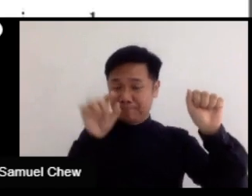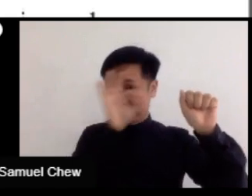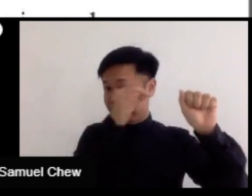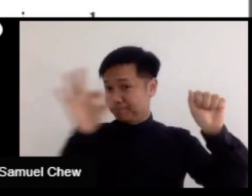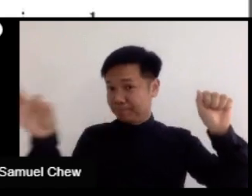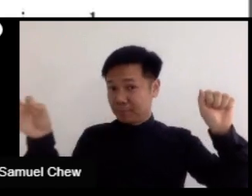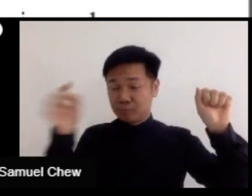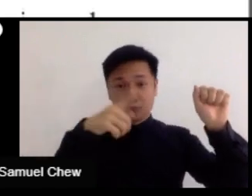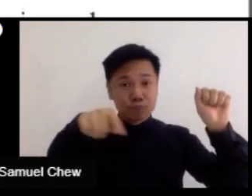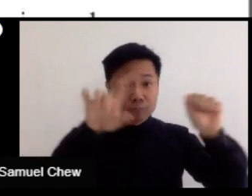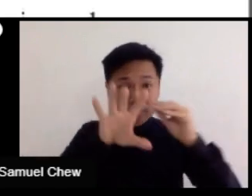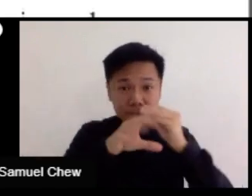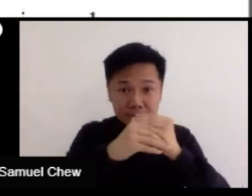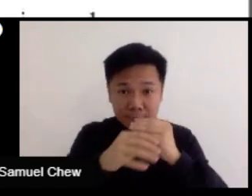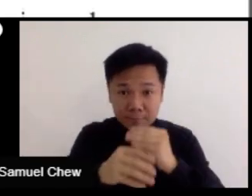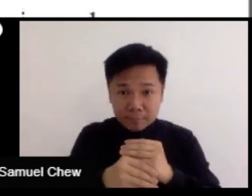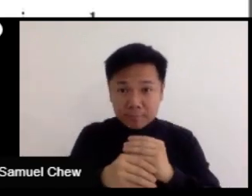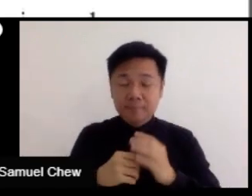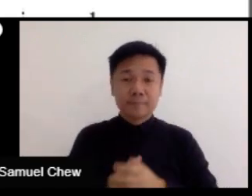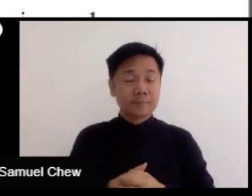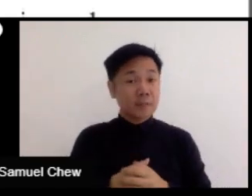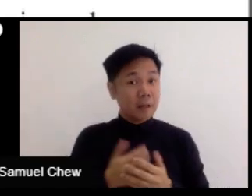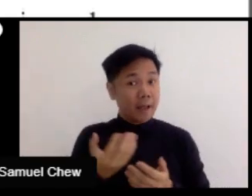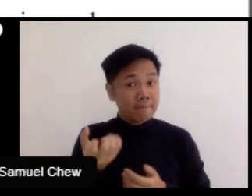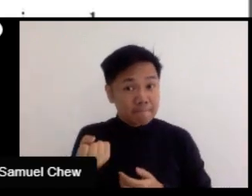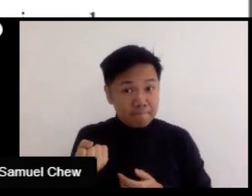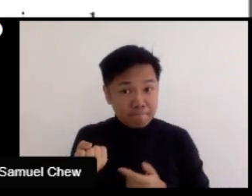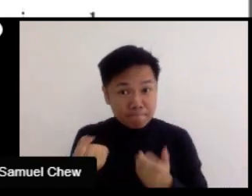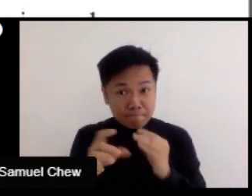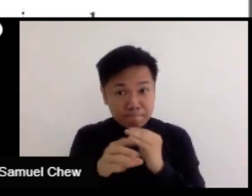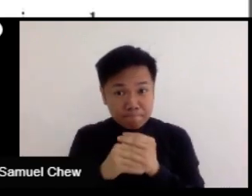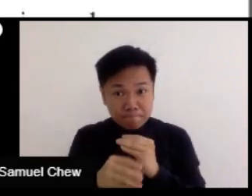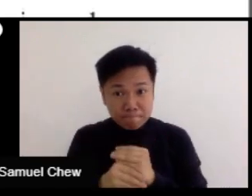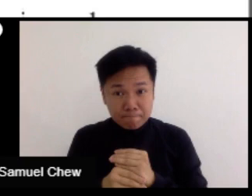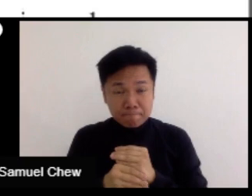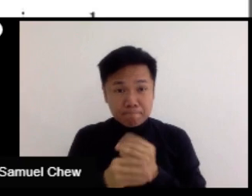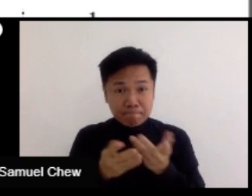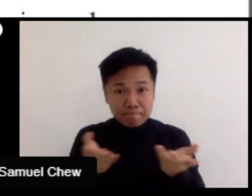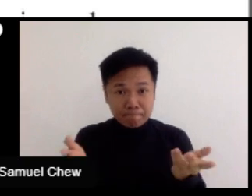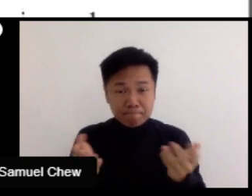Any comments on this particular paragraph?